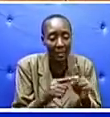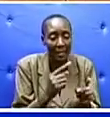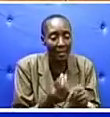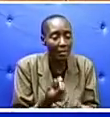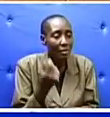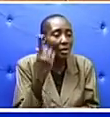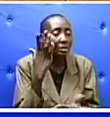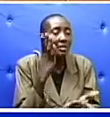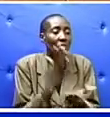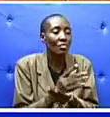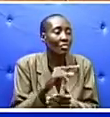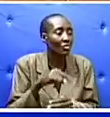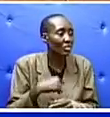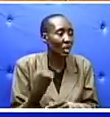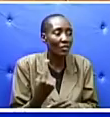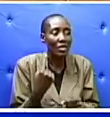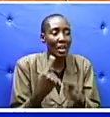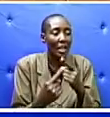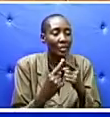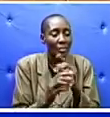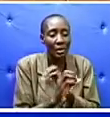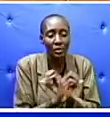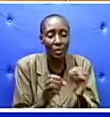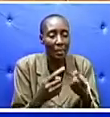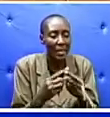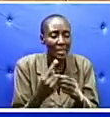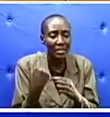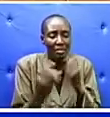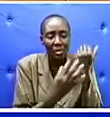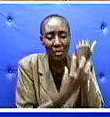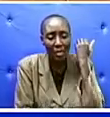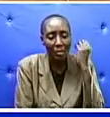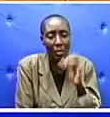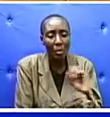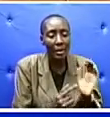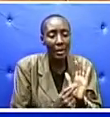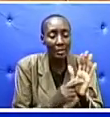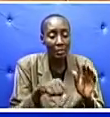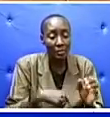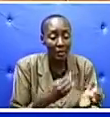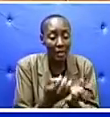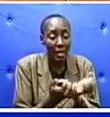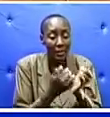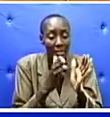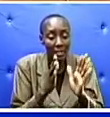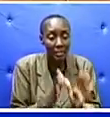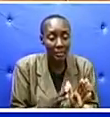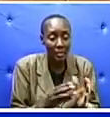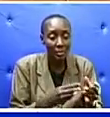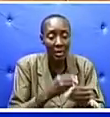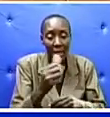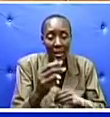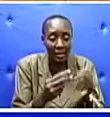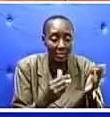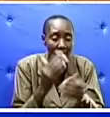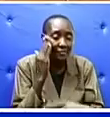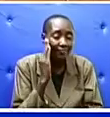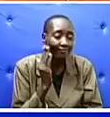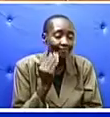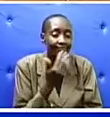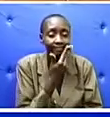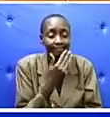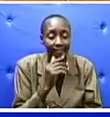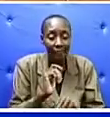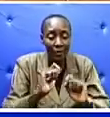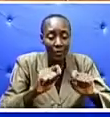who's going through this. And you know, it's not only the low income earner. Like, for example, I'm a business person. I sell makeup and shoes and clothes, ladies'